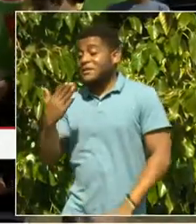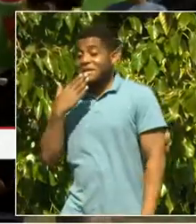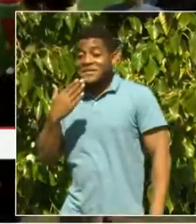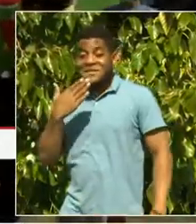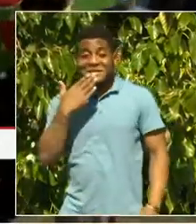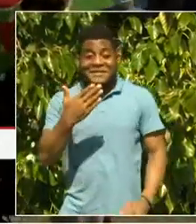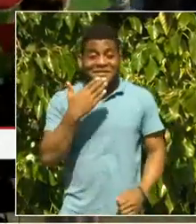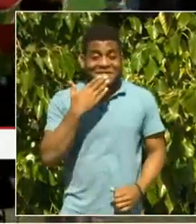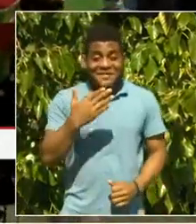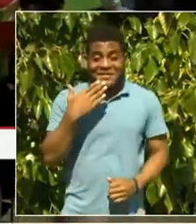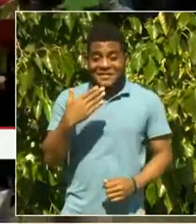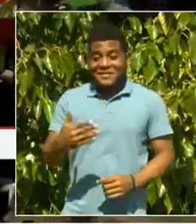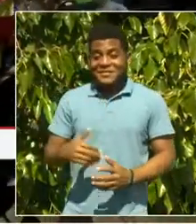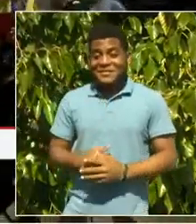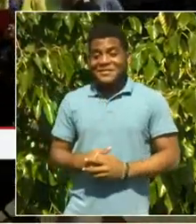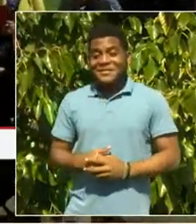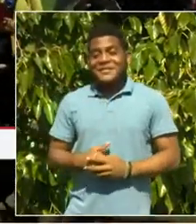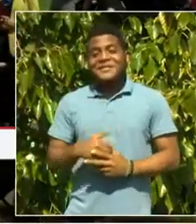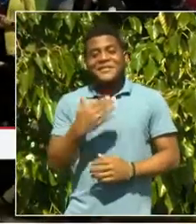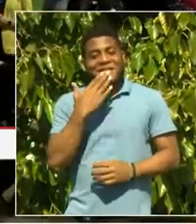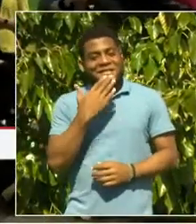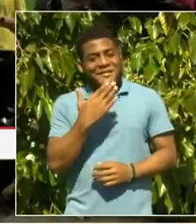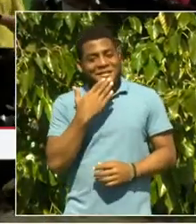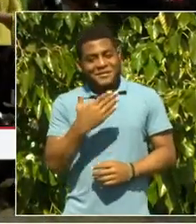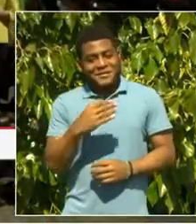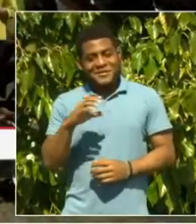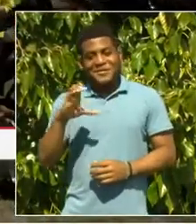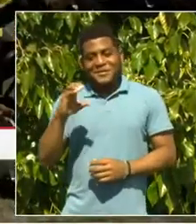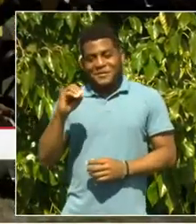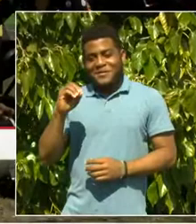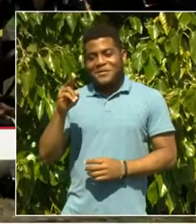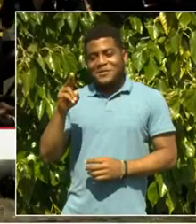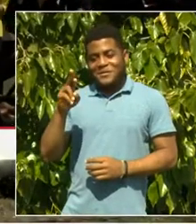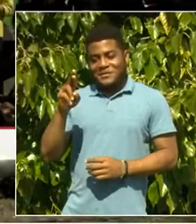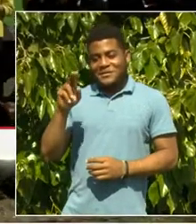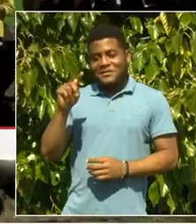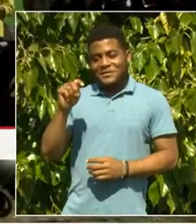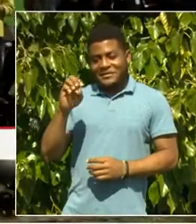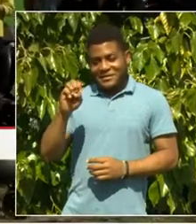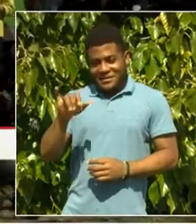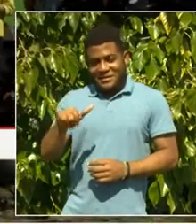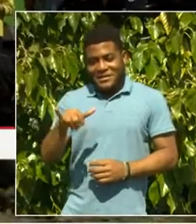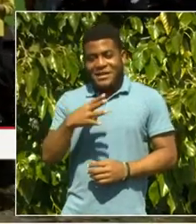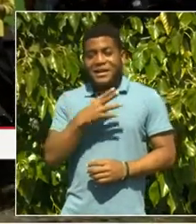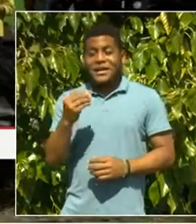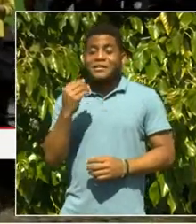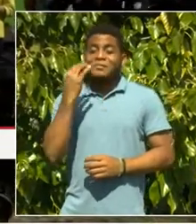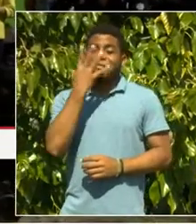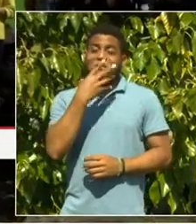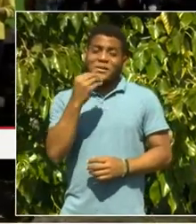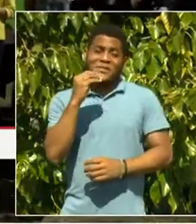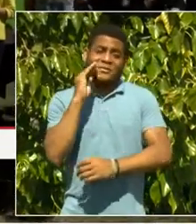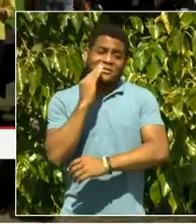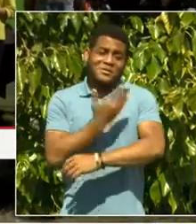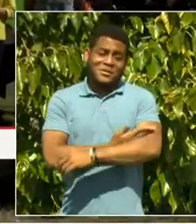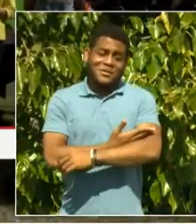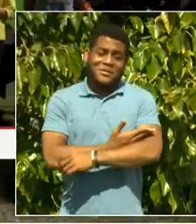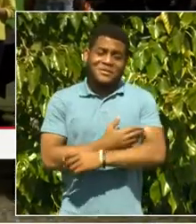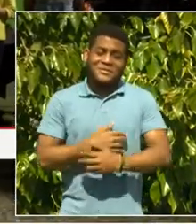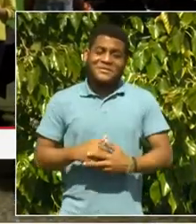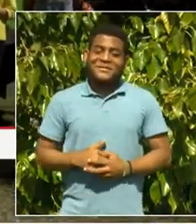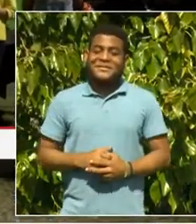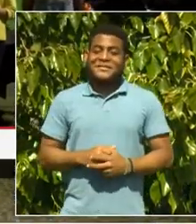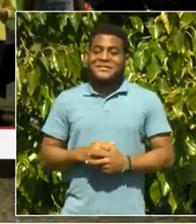Thank you, Courtney and beautiful daughter. We are just delighted to be here. And